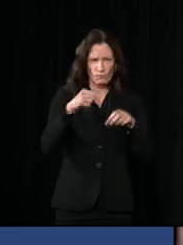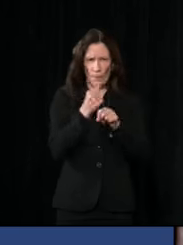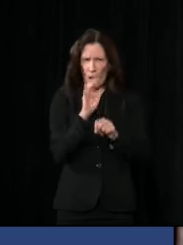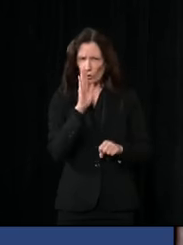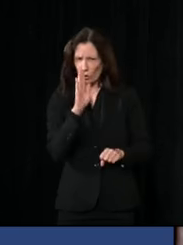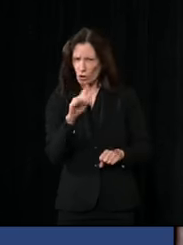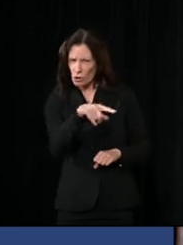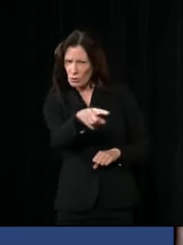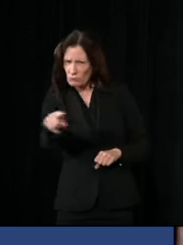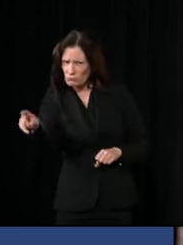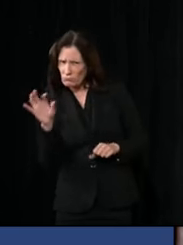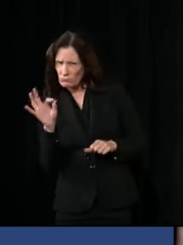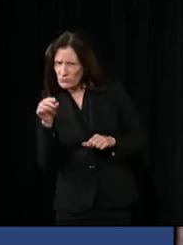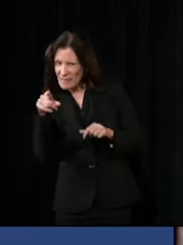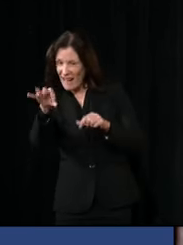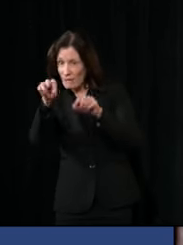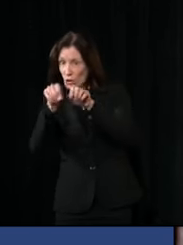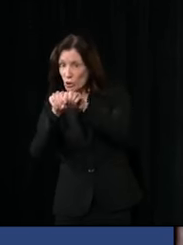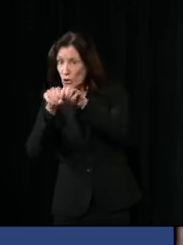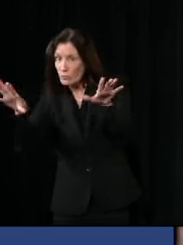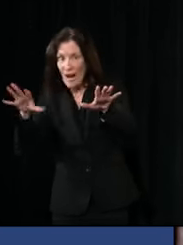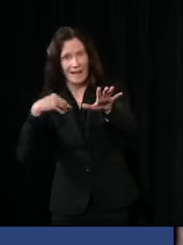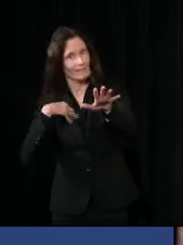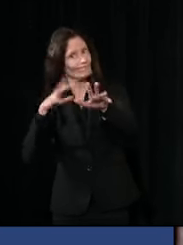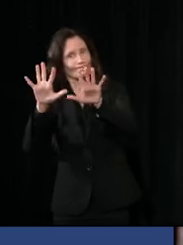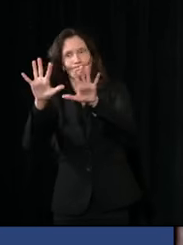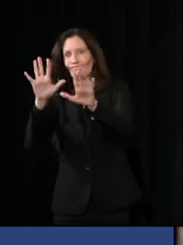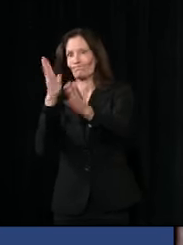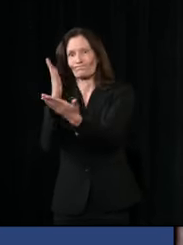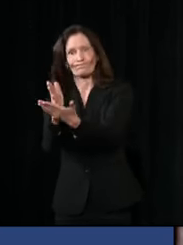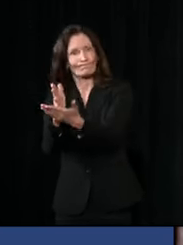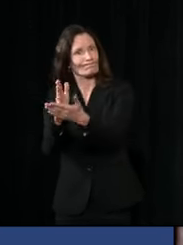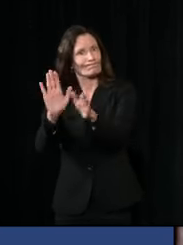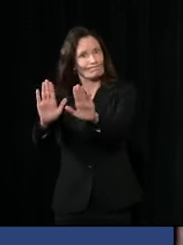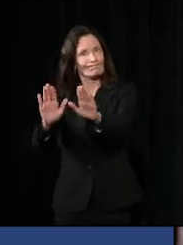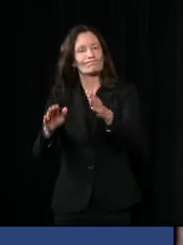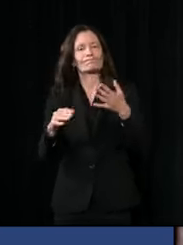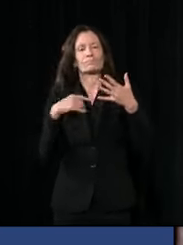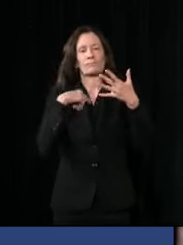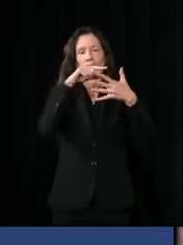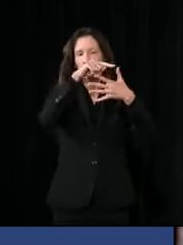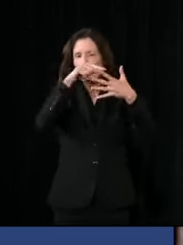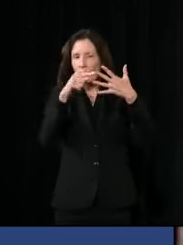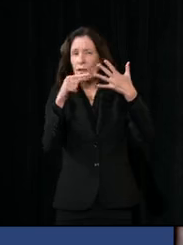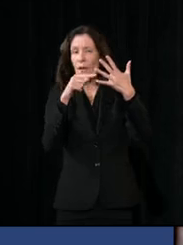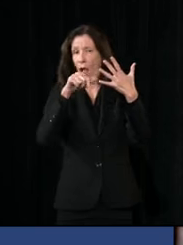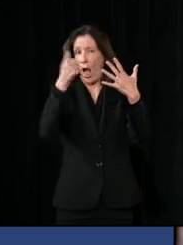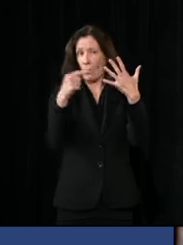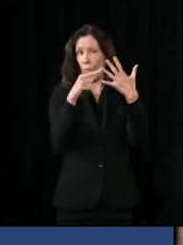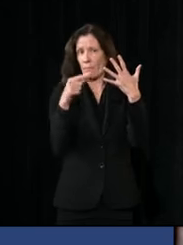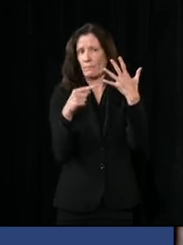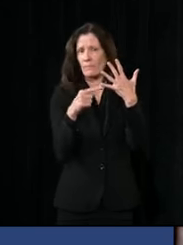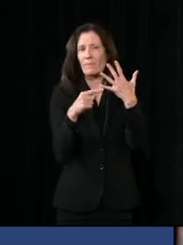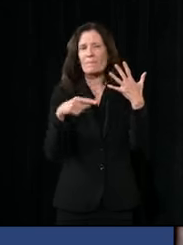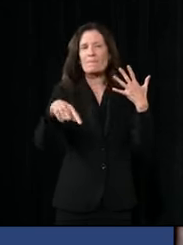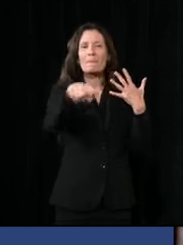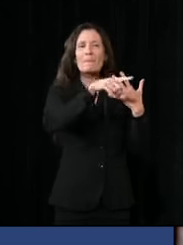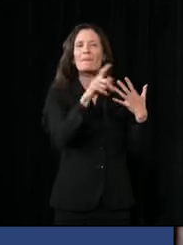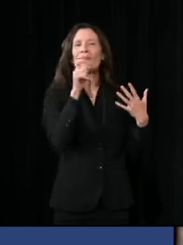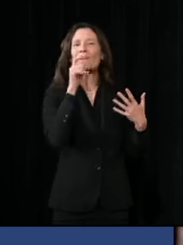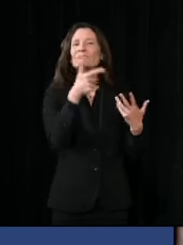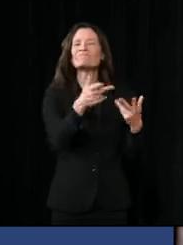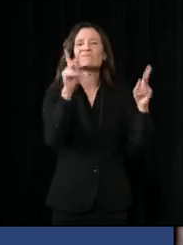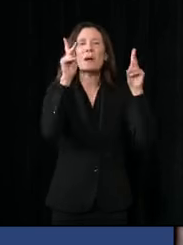mitigation if it's necessary. Fifth, protections for vulnerable populations must remain steadfast throughout the